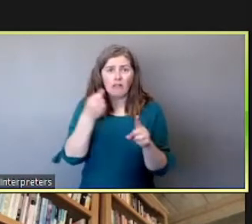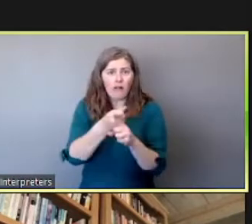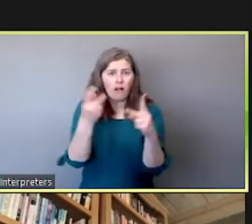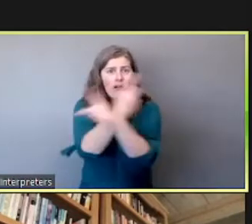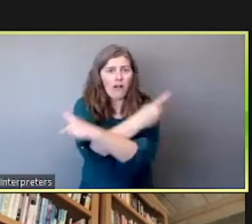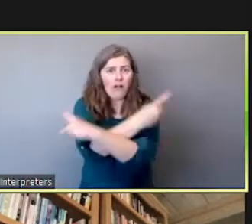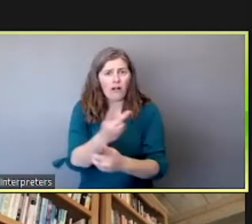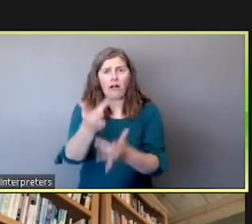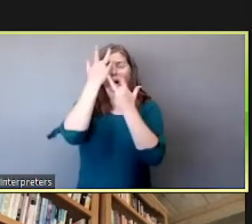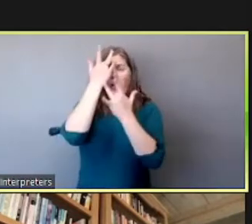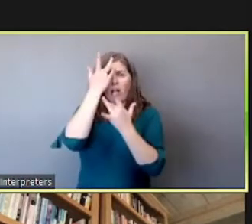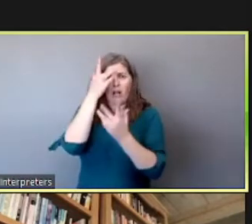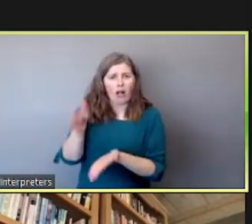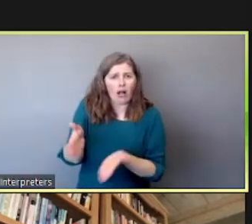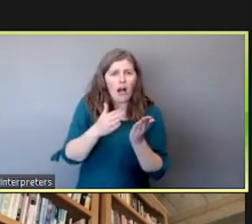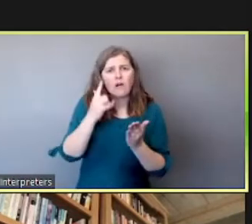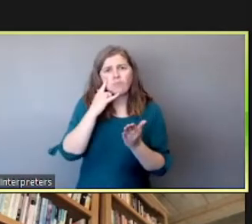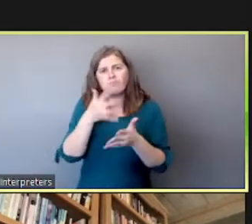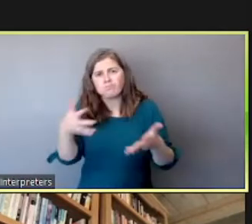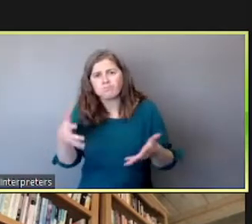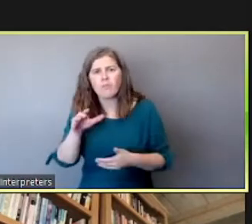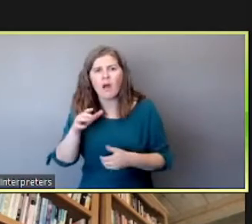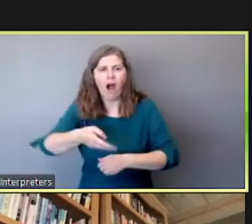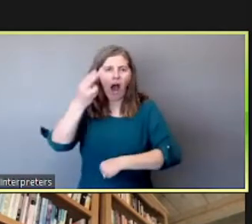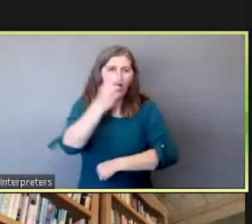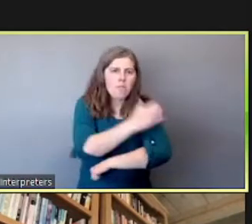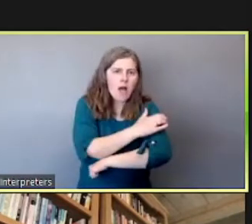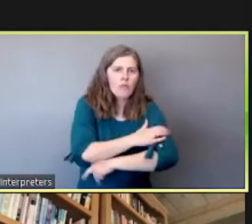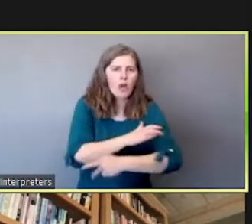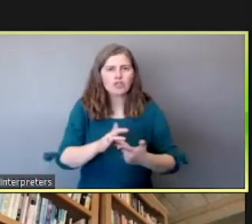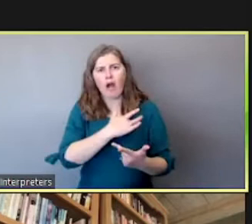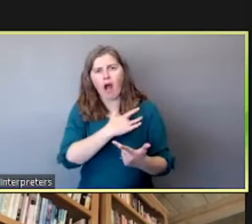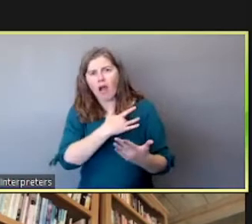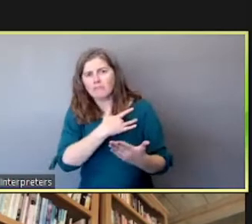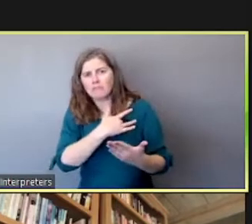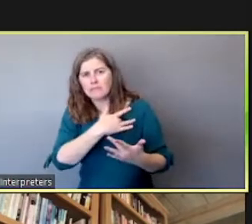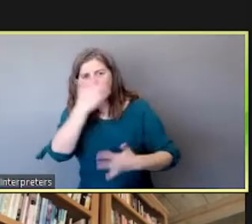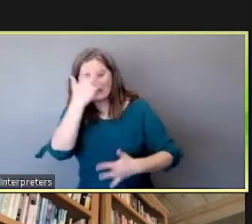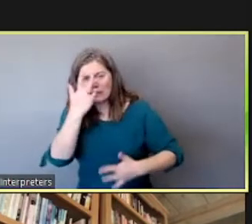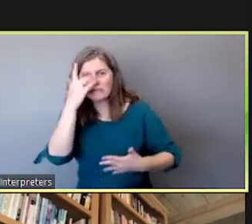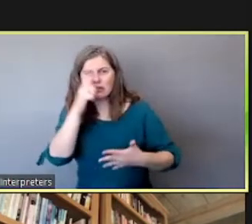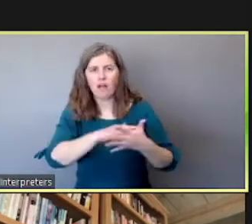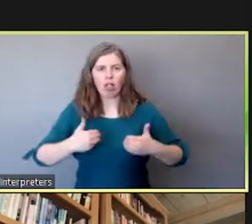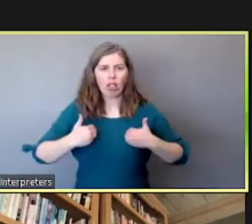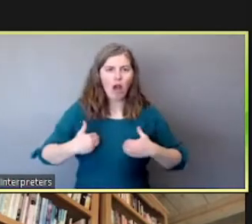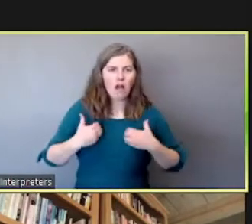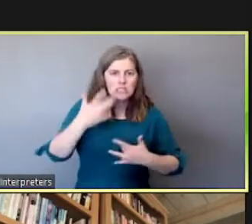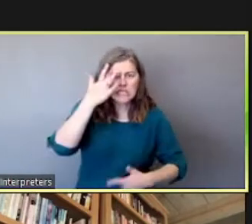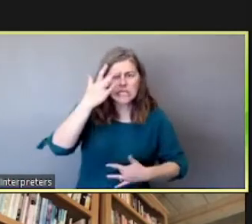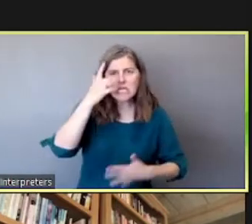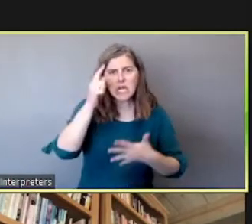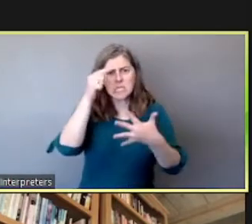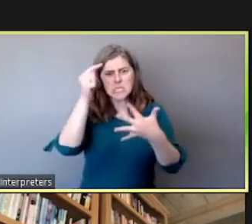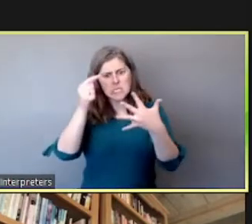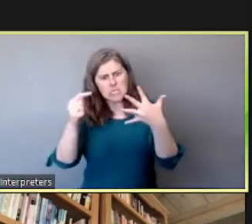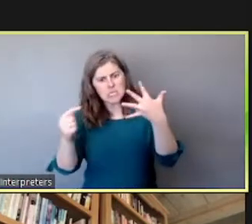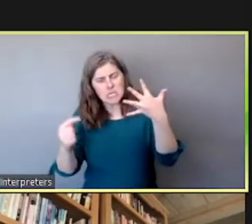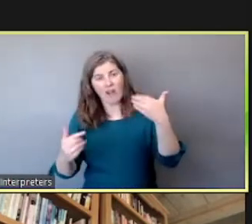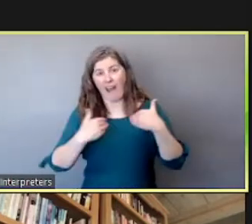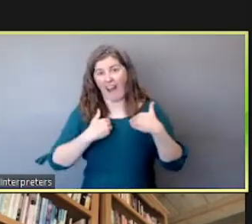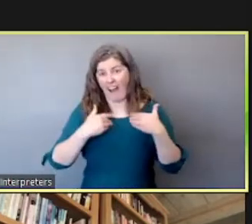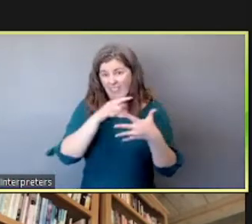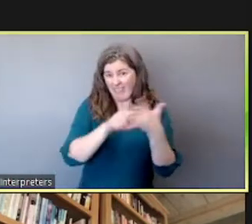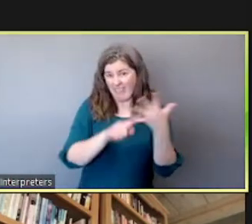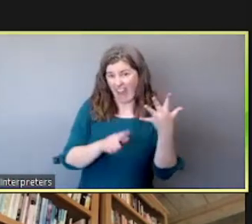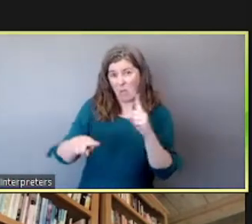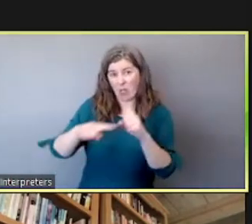and, obesity, high blood pressure, heart disease, lung disease, and there are others, asthma, you can